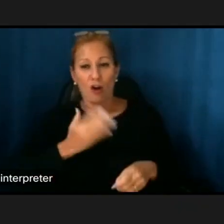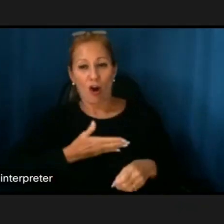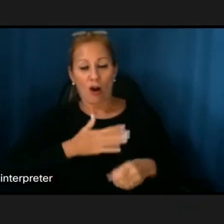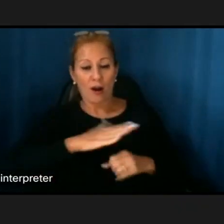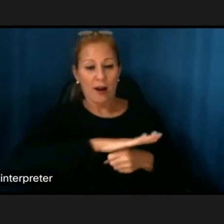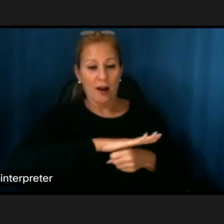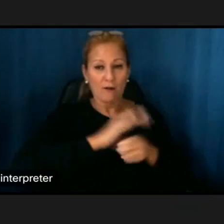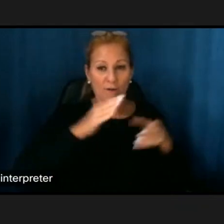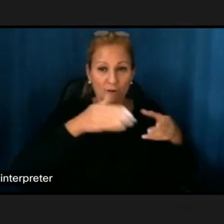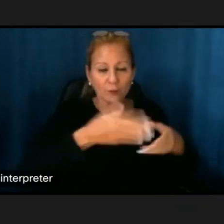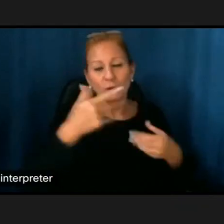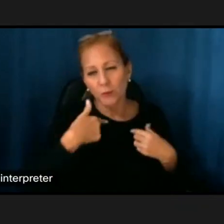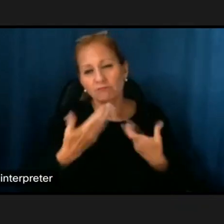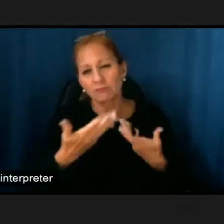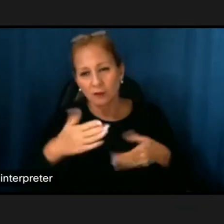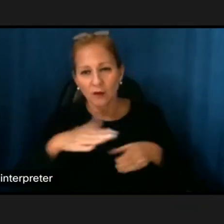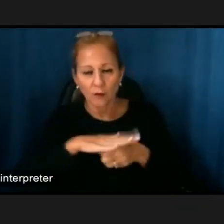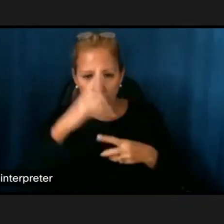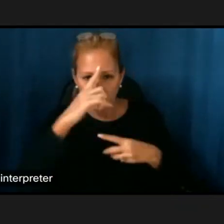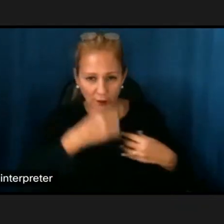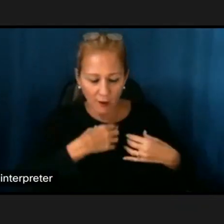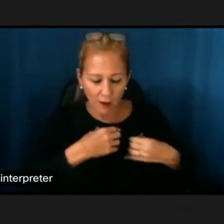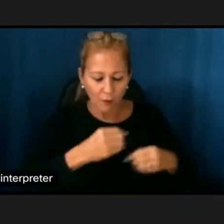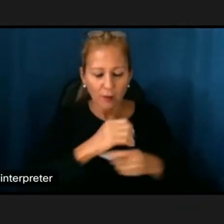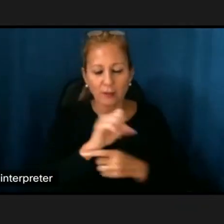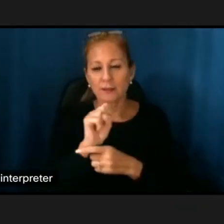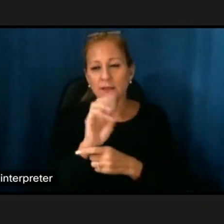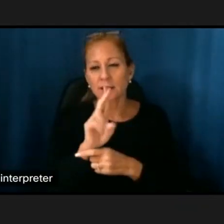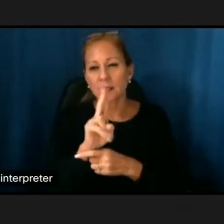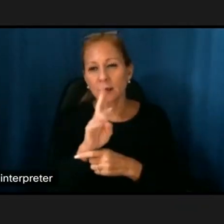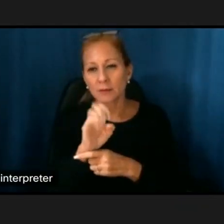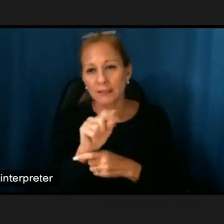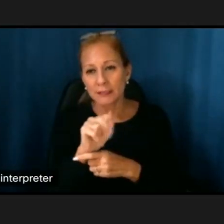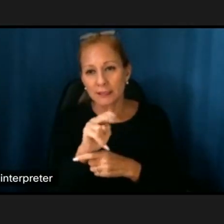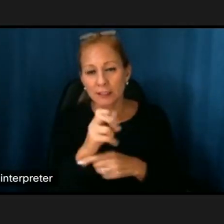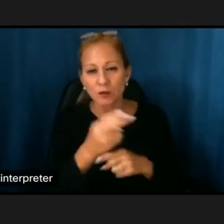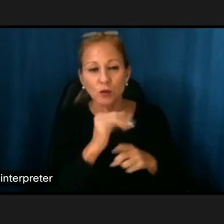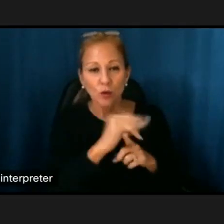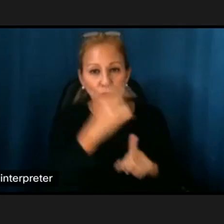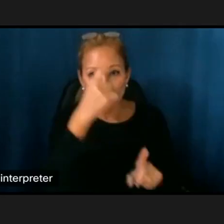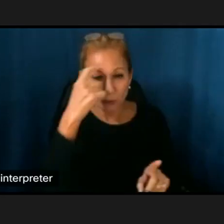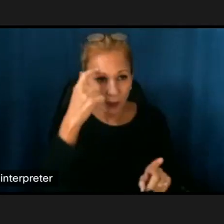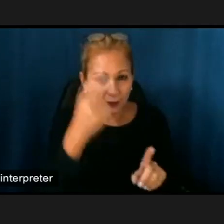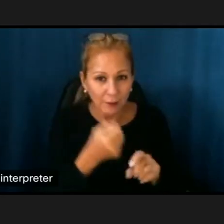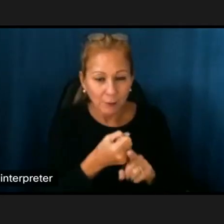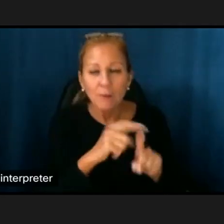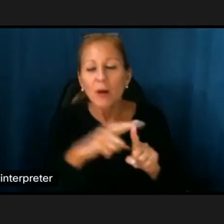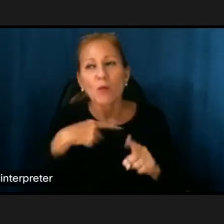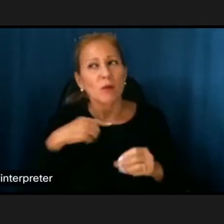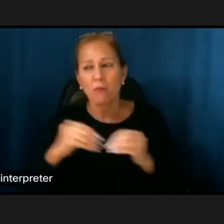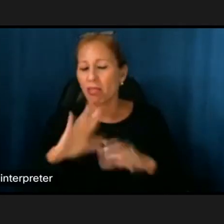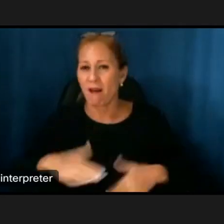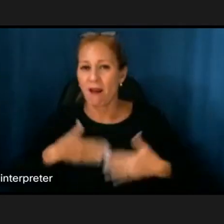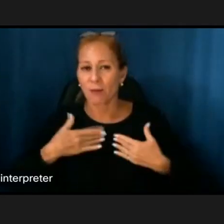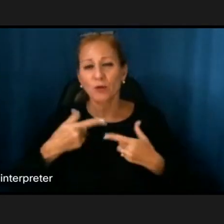of focus, being focused on mental health and substance use and those traumatic effects, but we are more than happy to point